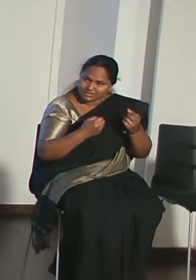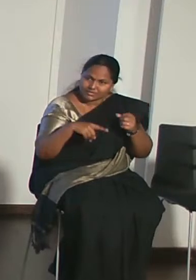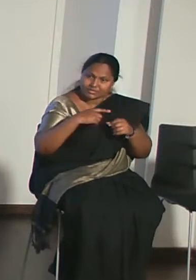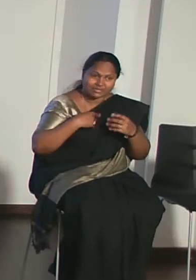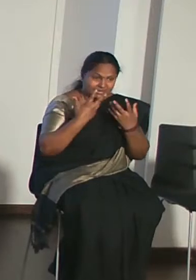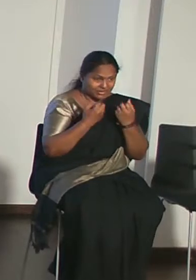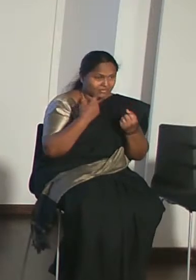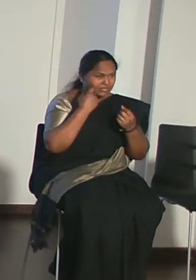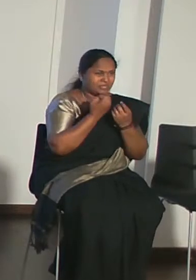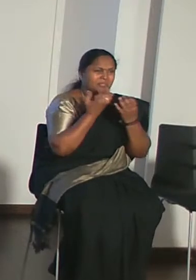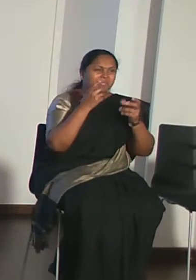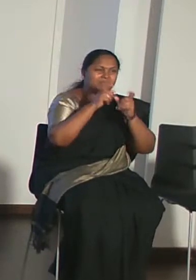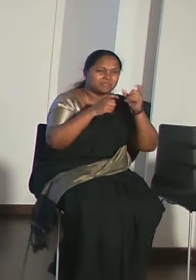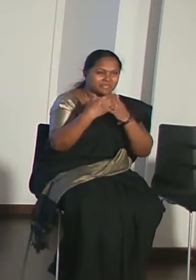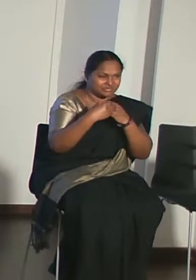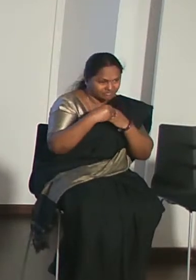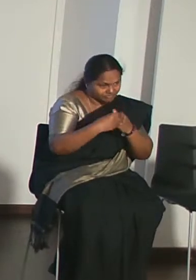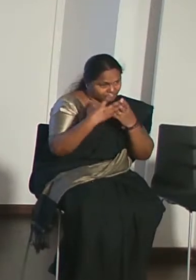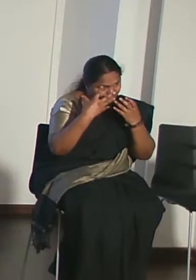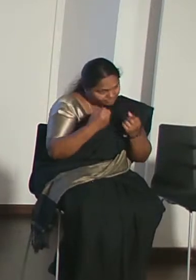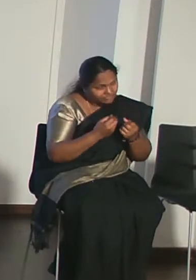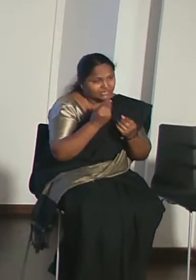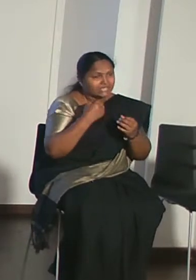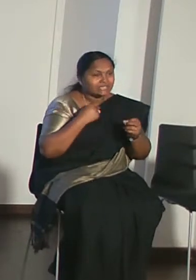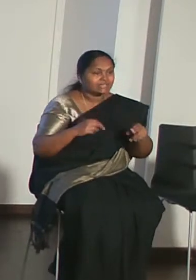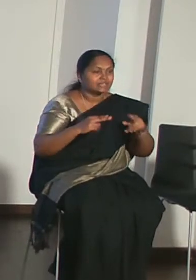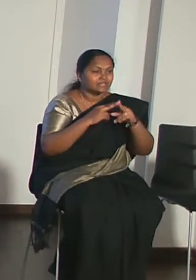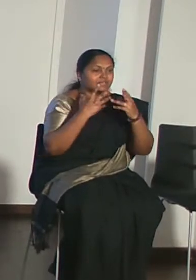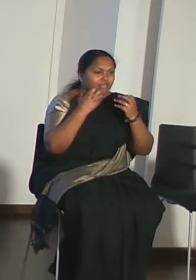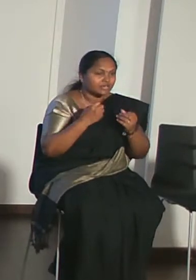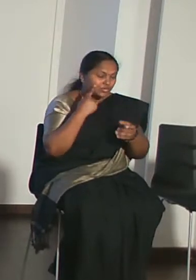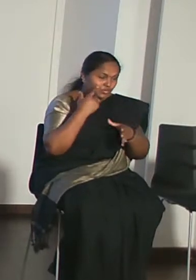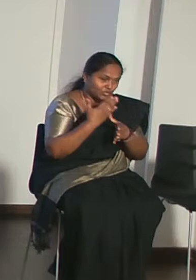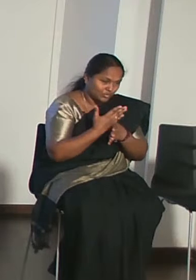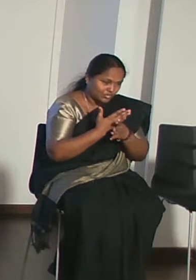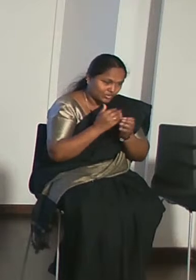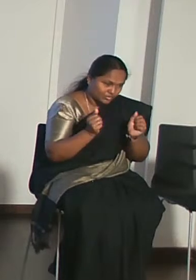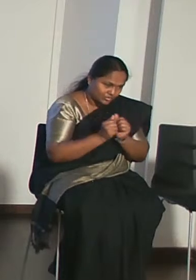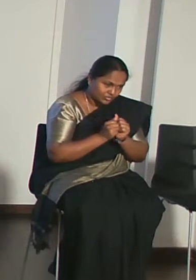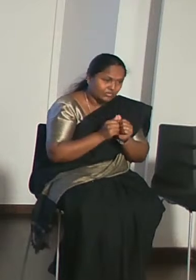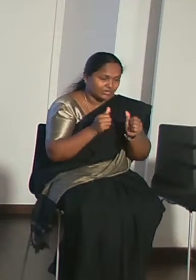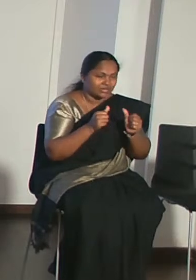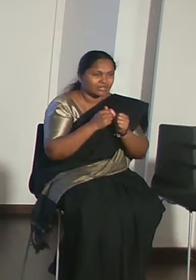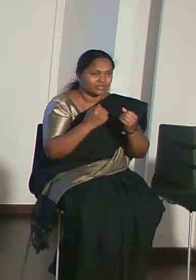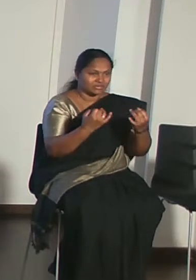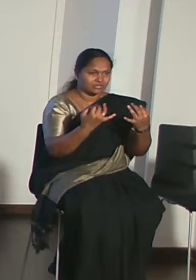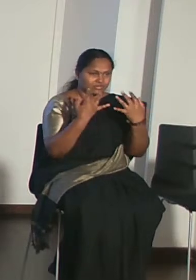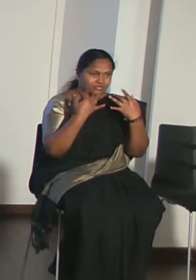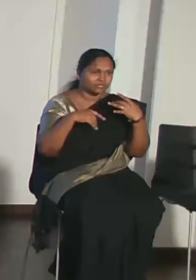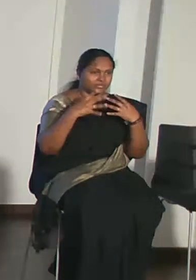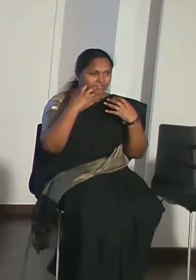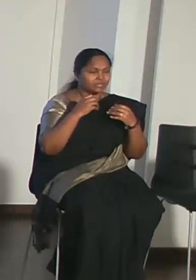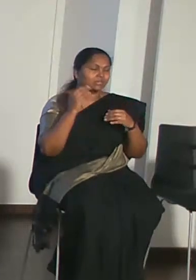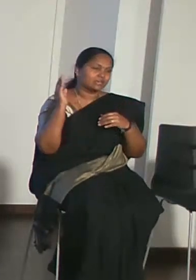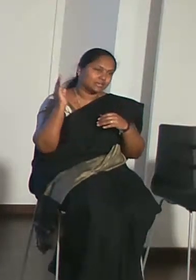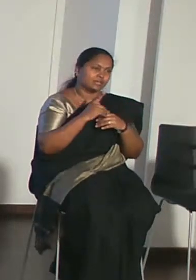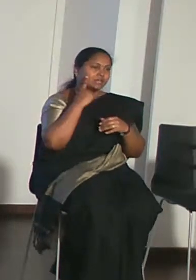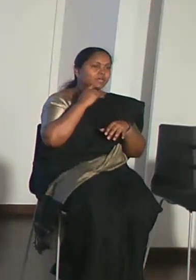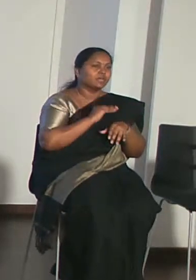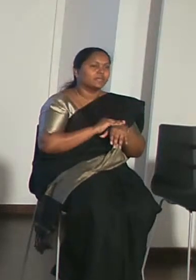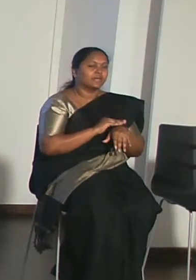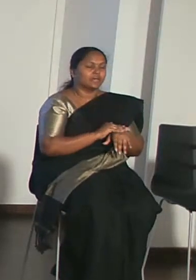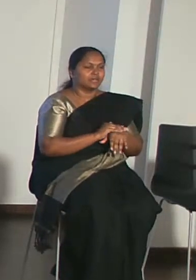though it may be guided in some sense. And especially, I think when you're working with an audience that is coming in to